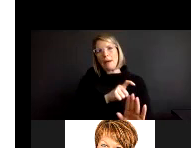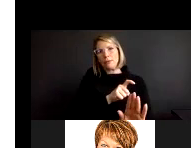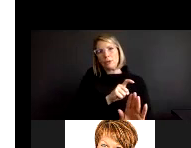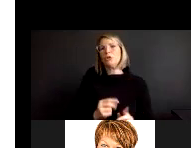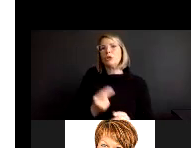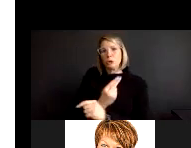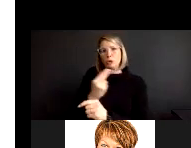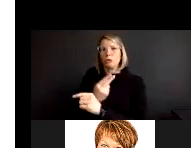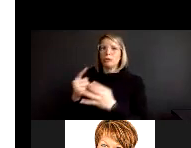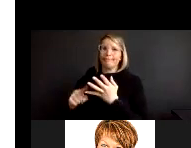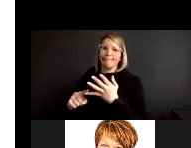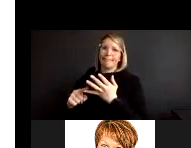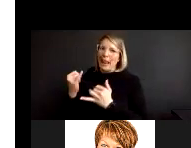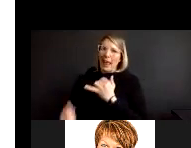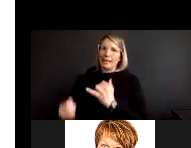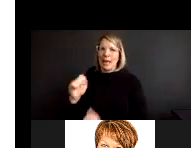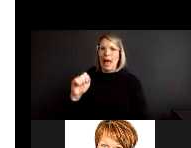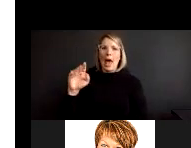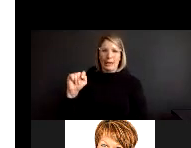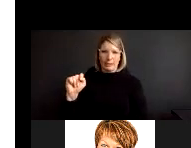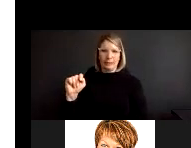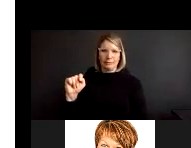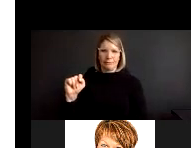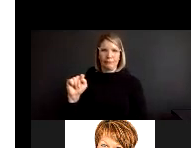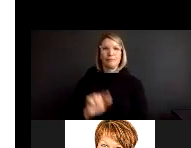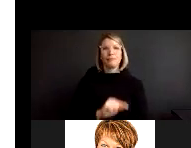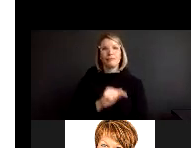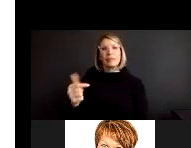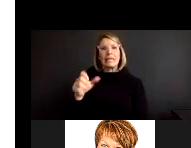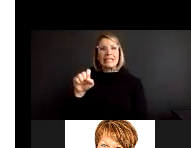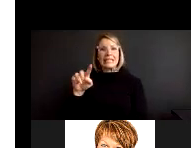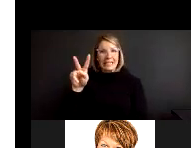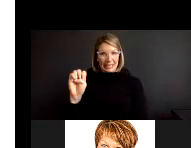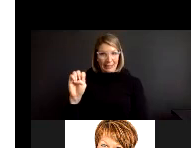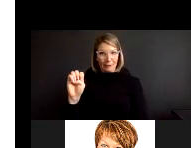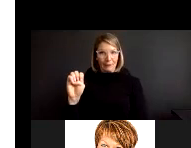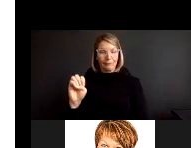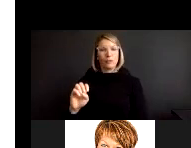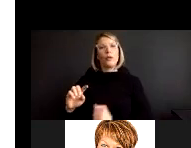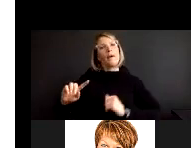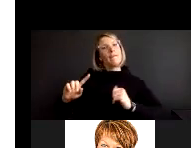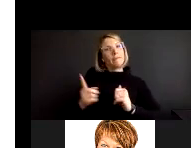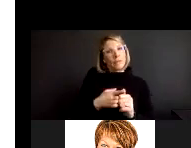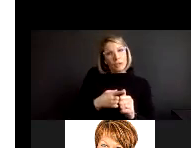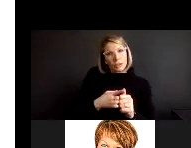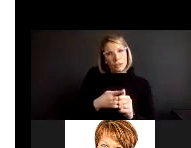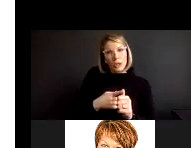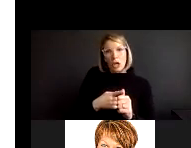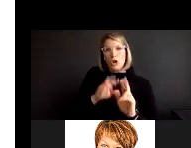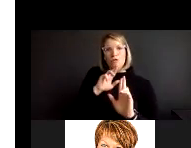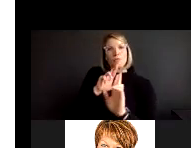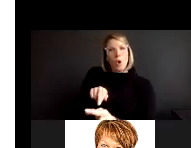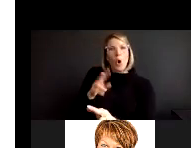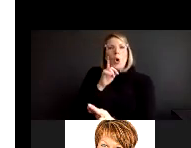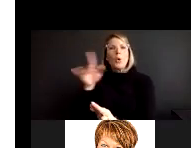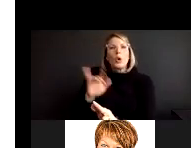So folks, in terms of, I guess, how the process works, when a report is made, it is screened at an intake by the regional health authority to